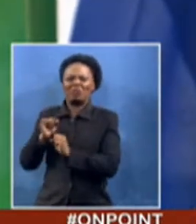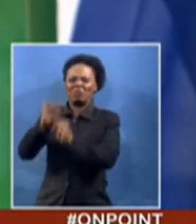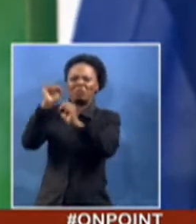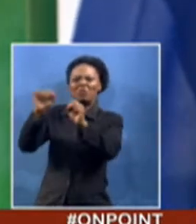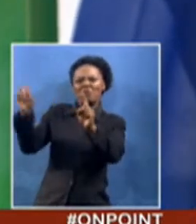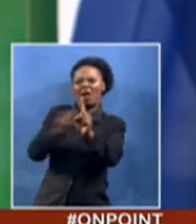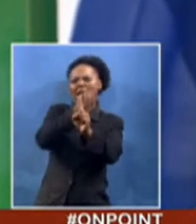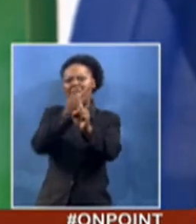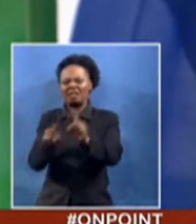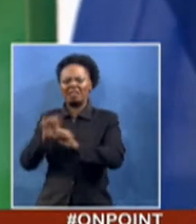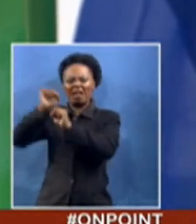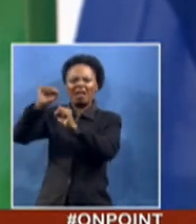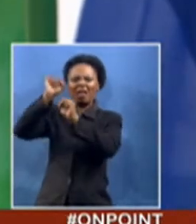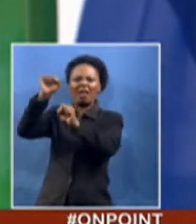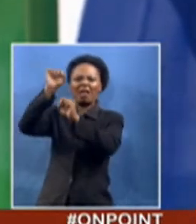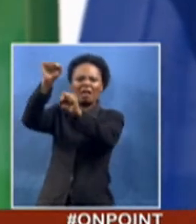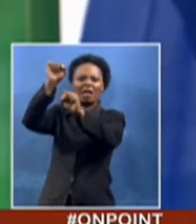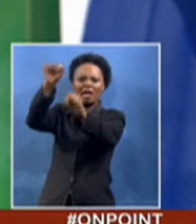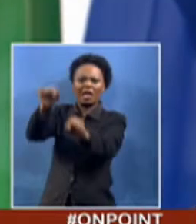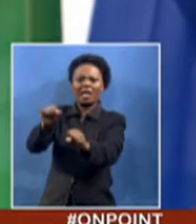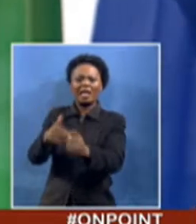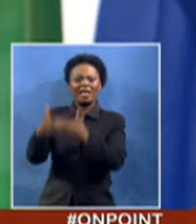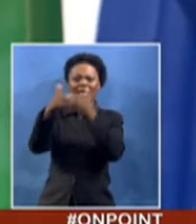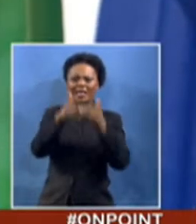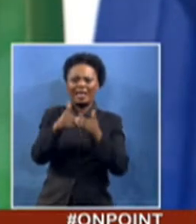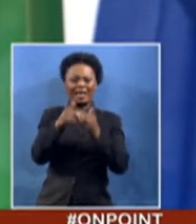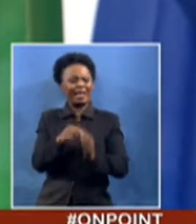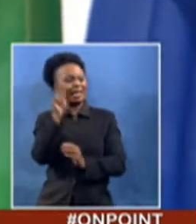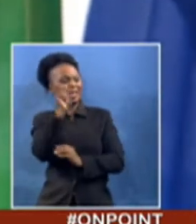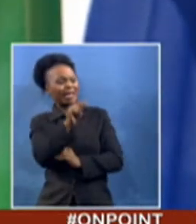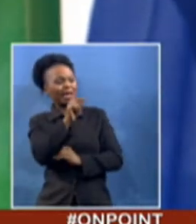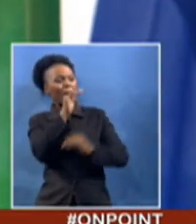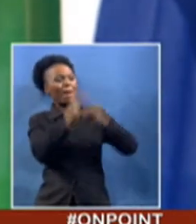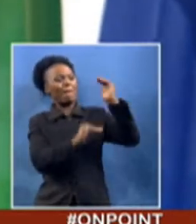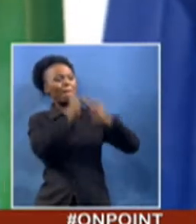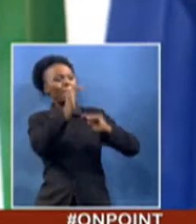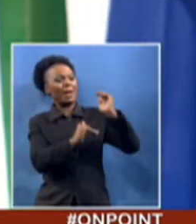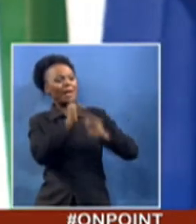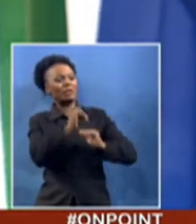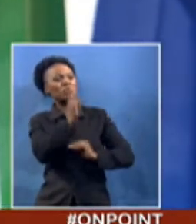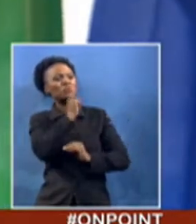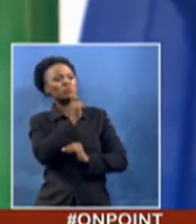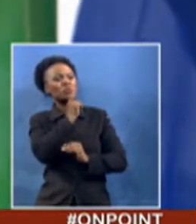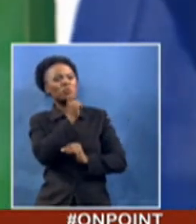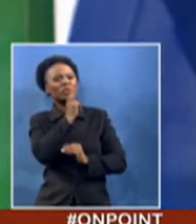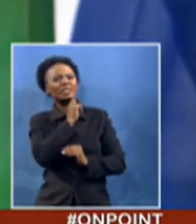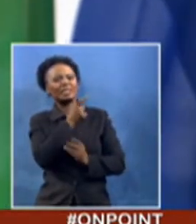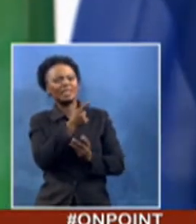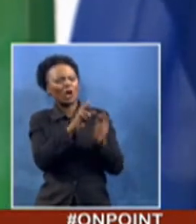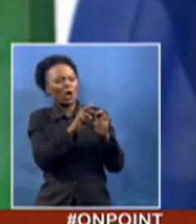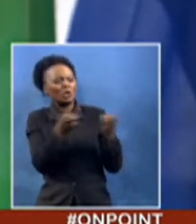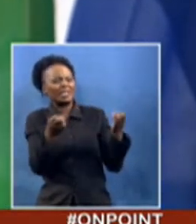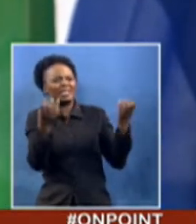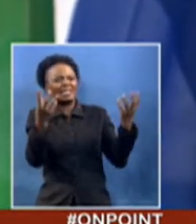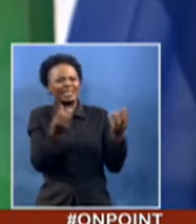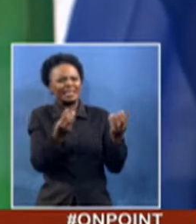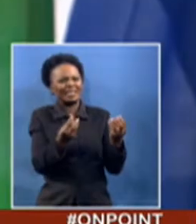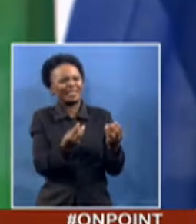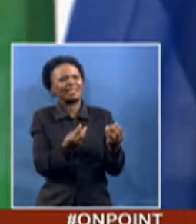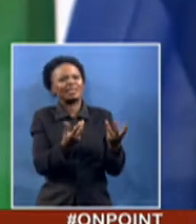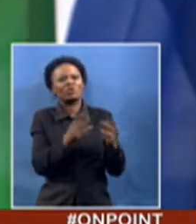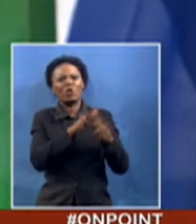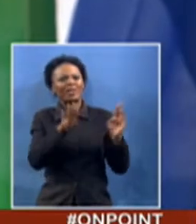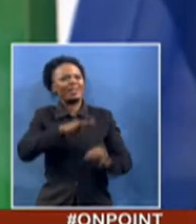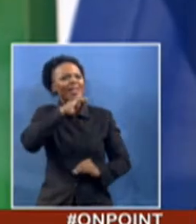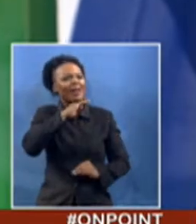care that this has been built with the scarce resources. I